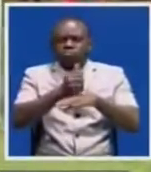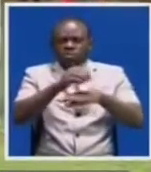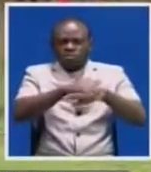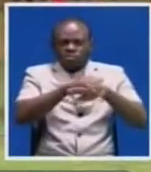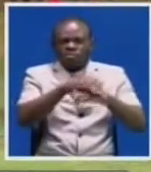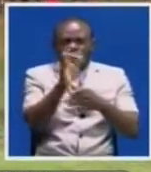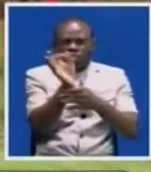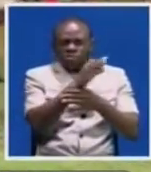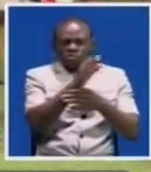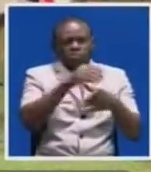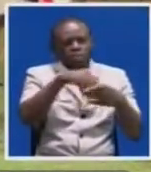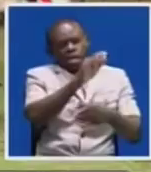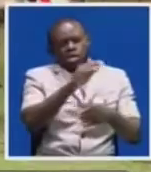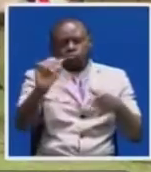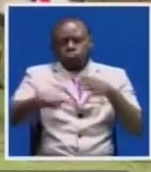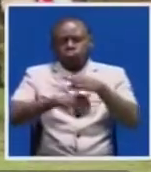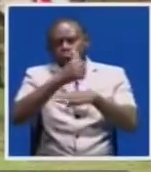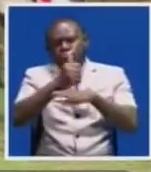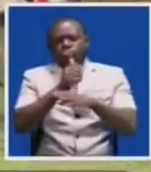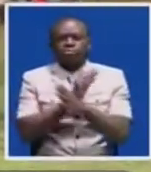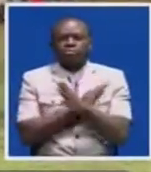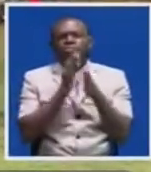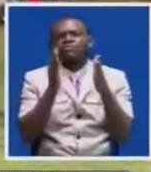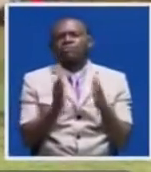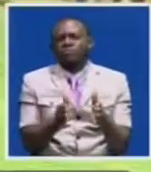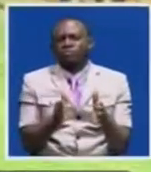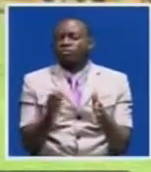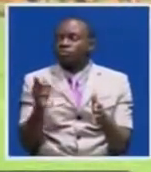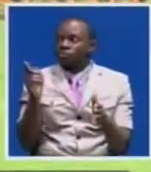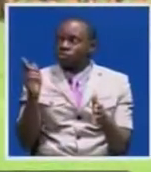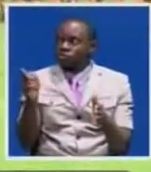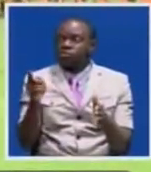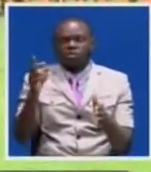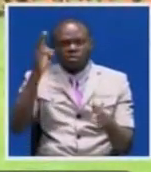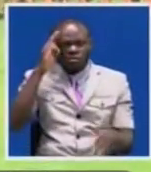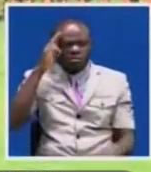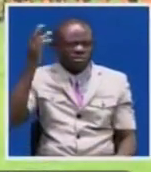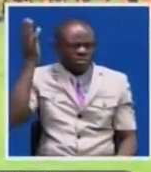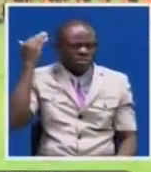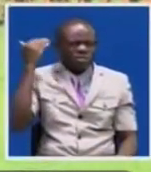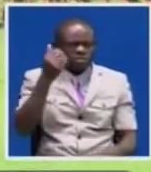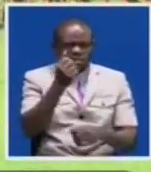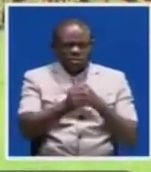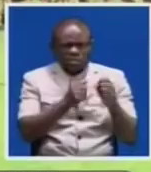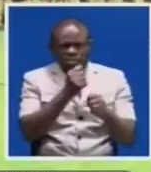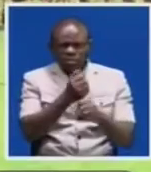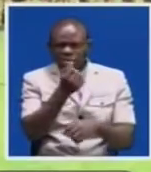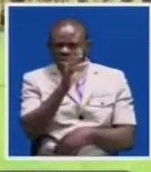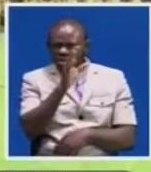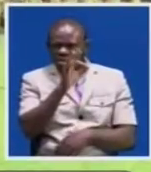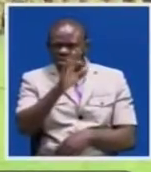ceremony carries the significance of replicating events of the eve of independence in 1964. As was done in